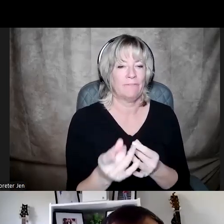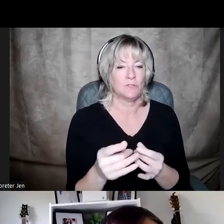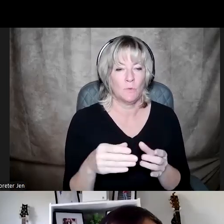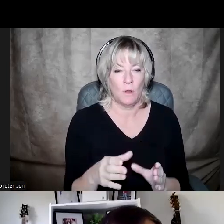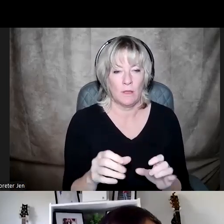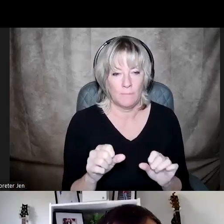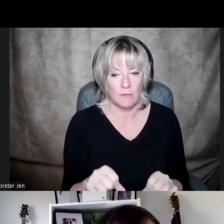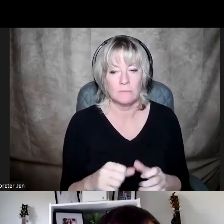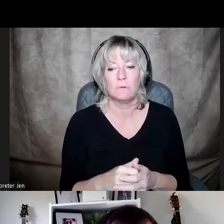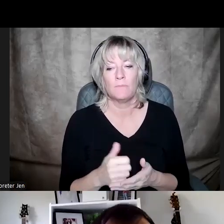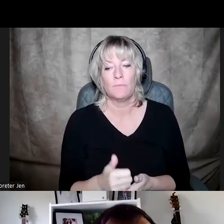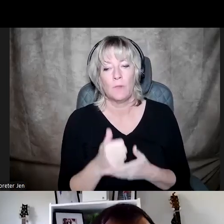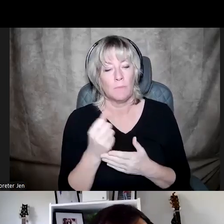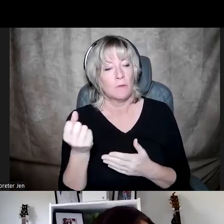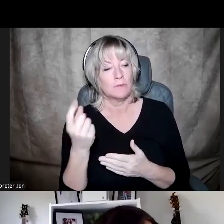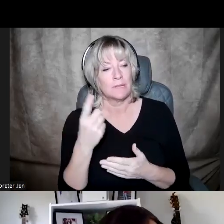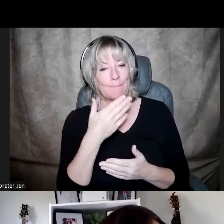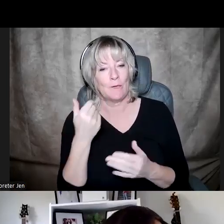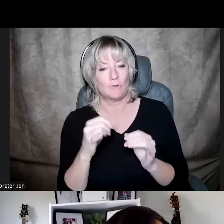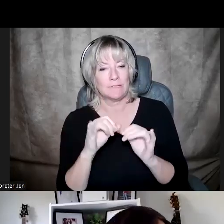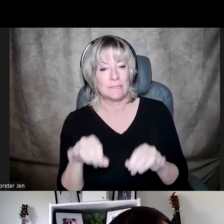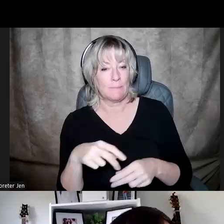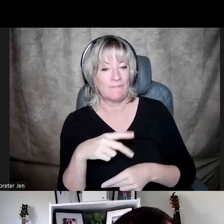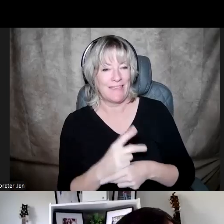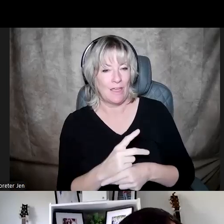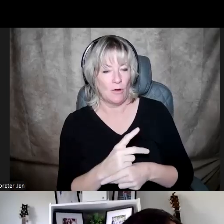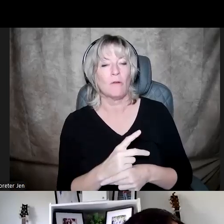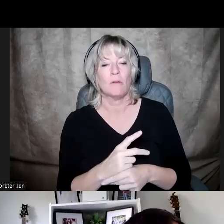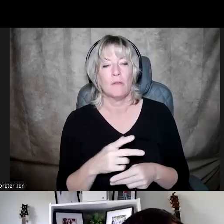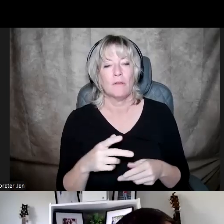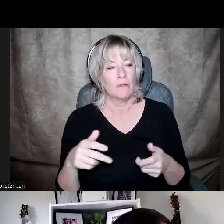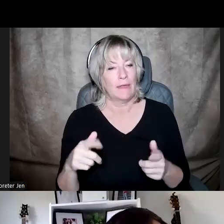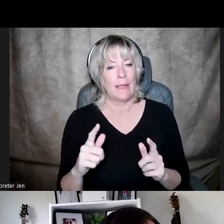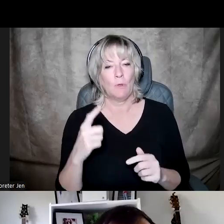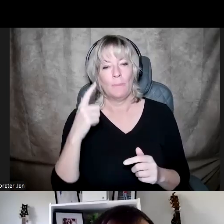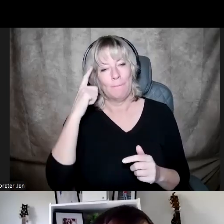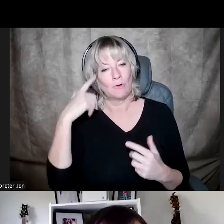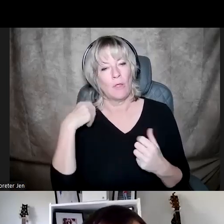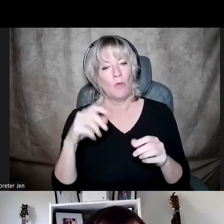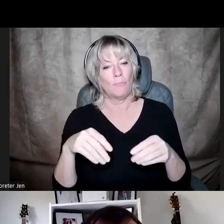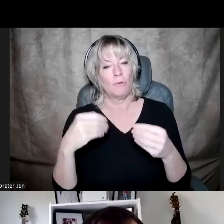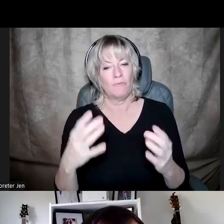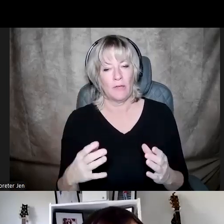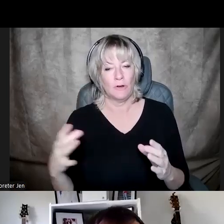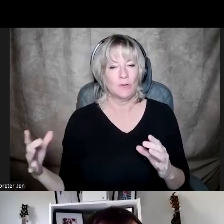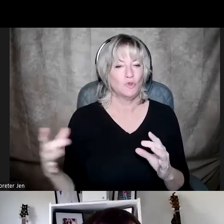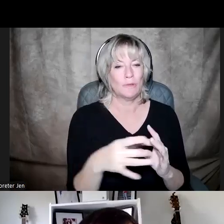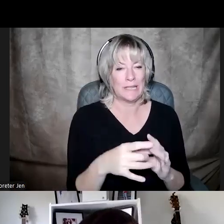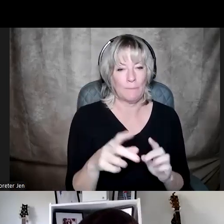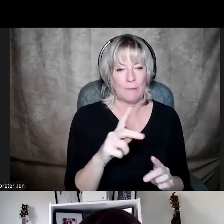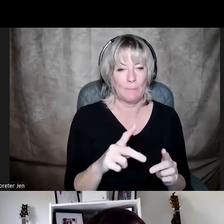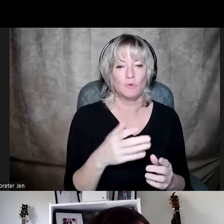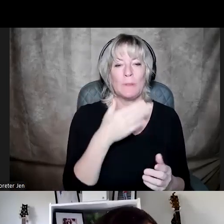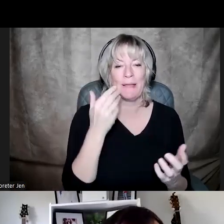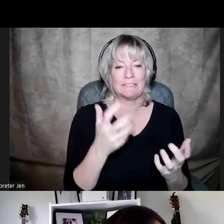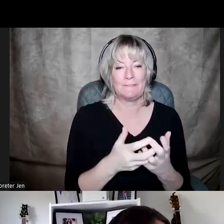sort of understanding this better system of care enabled mental health providers to link people to services that are best fitting their